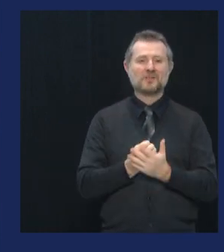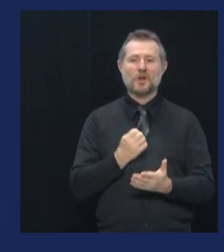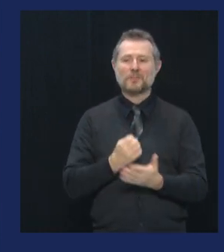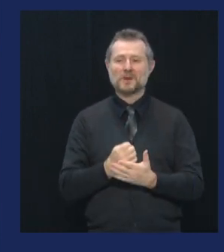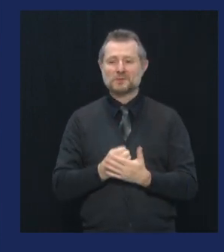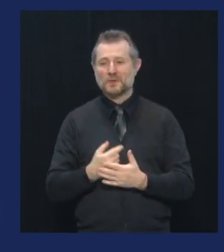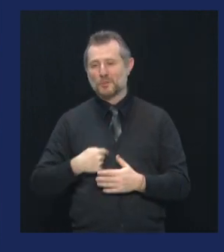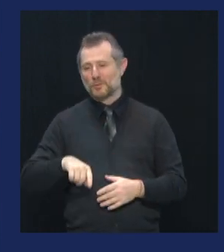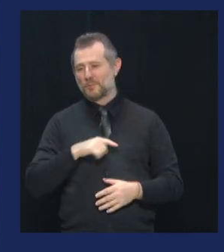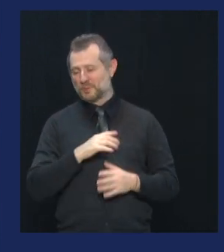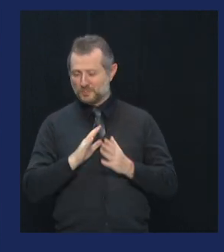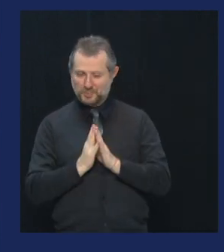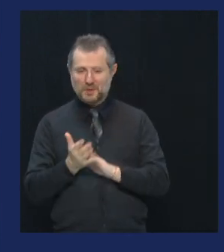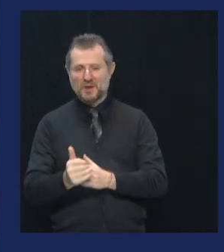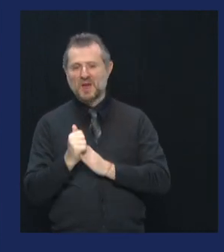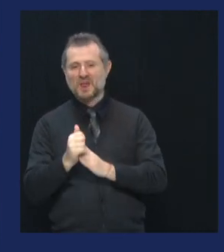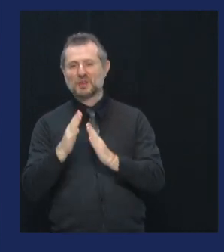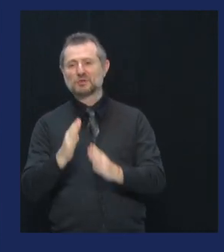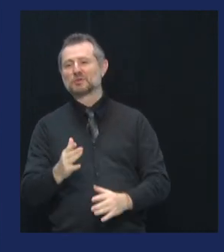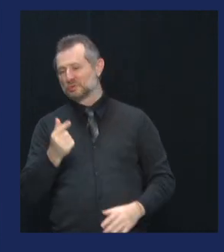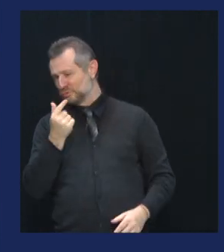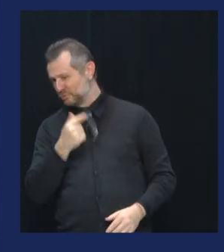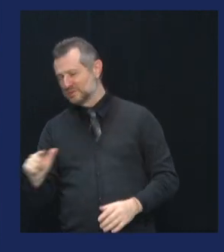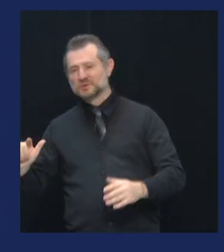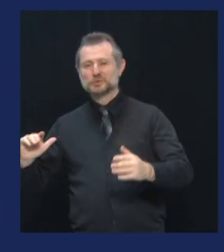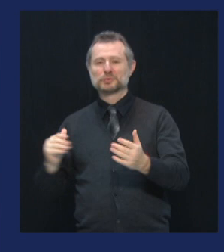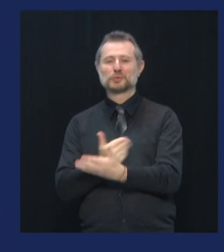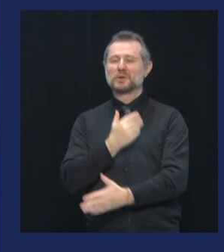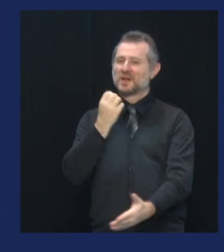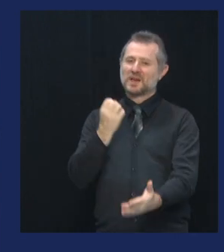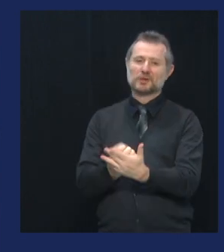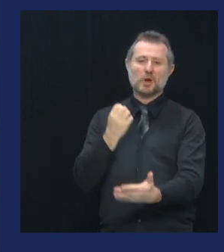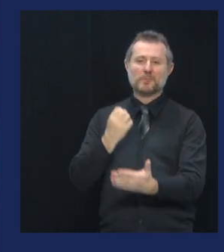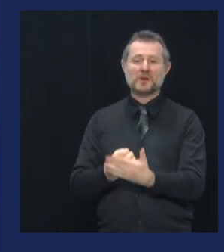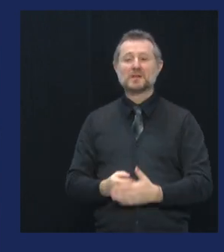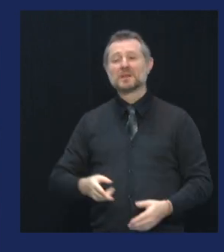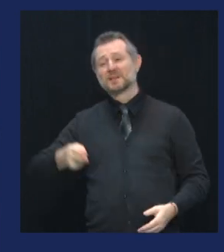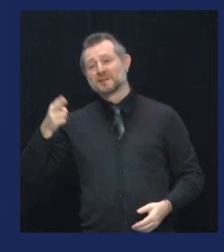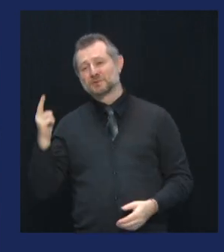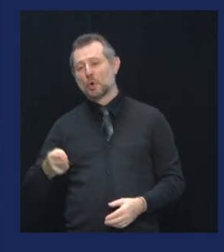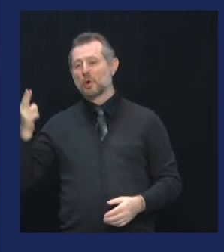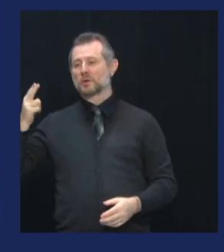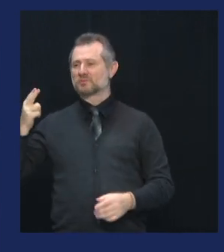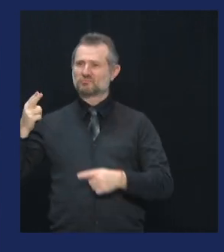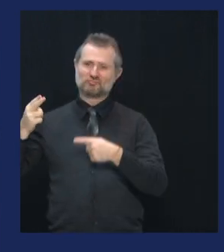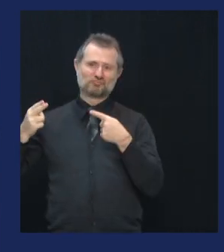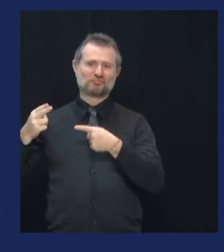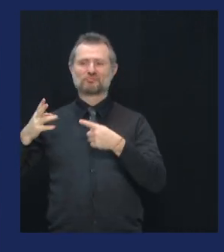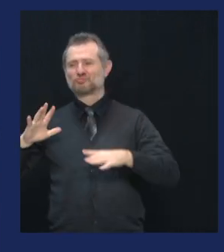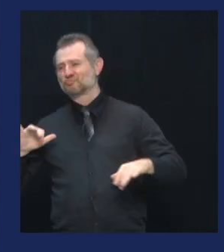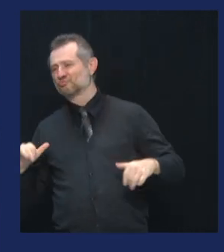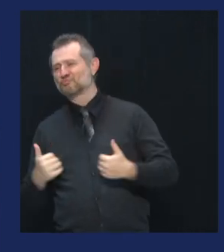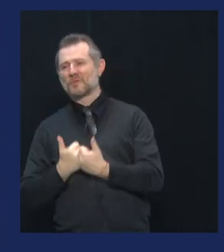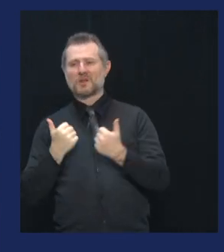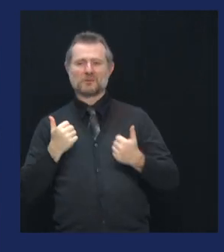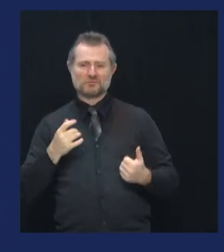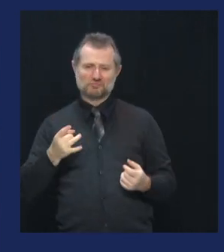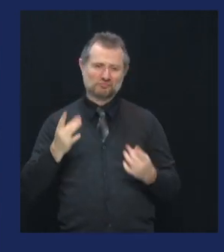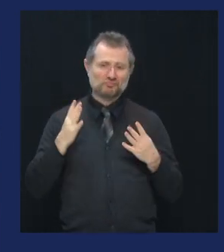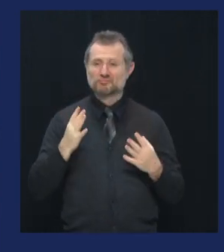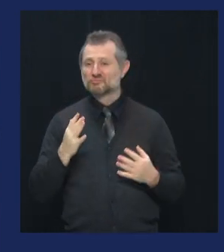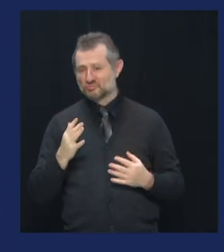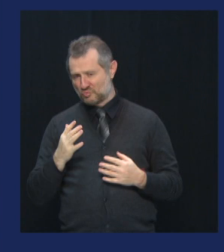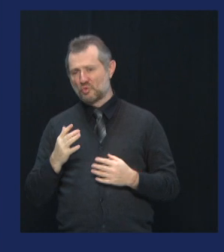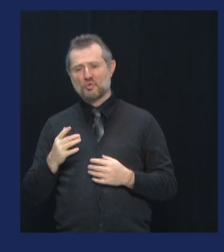energy economy. The historic and compounding challenge in New York has been sending the renewable